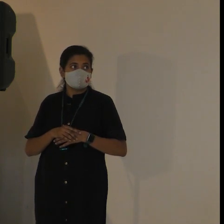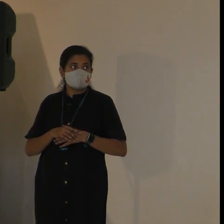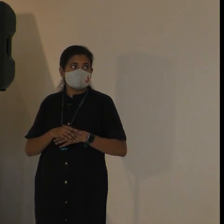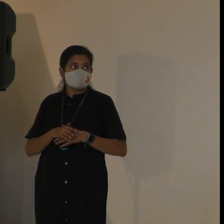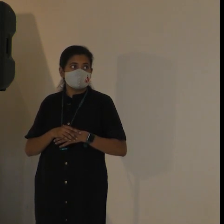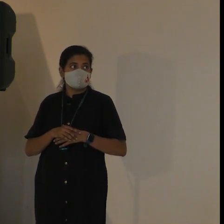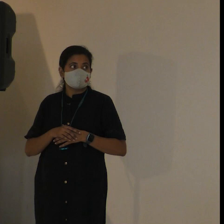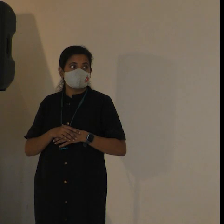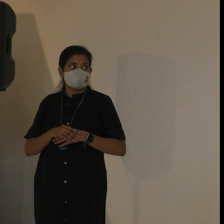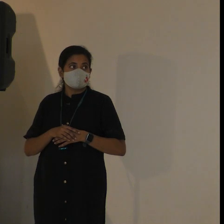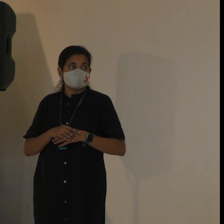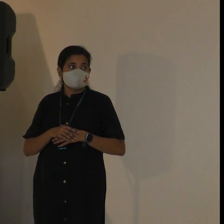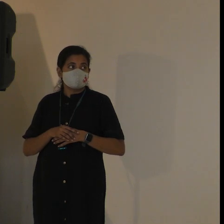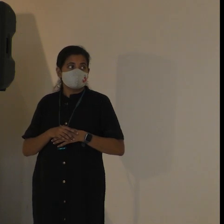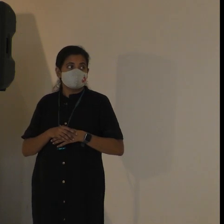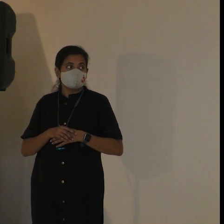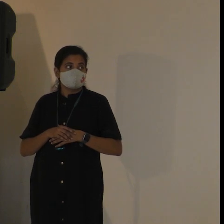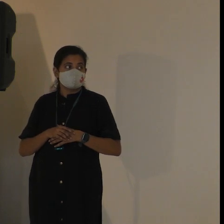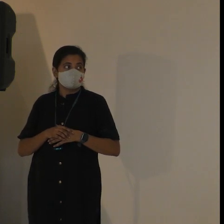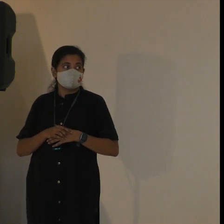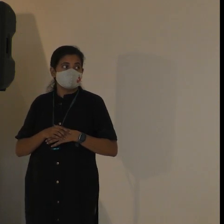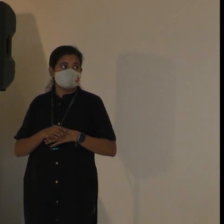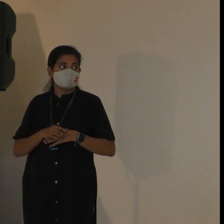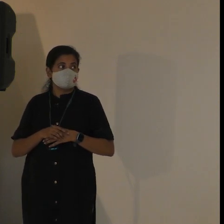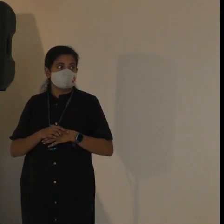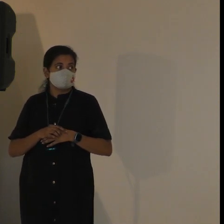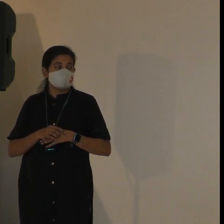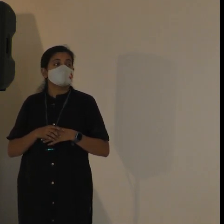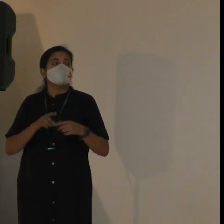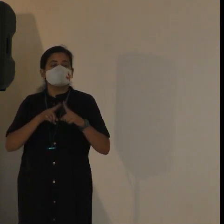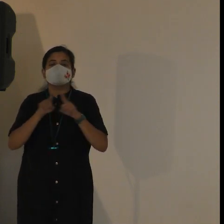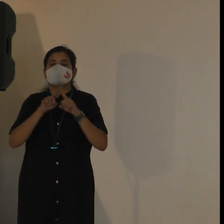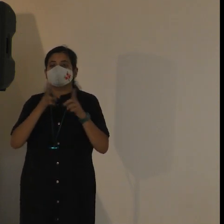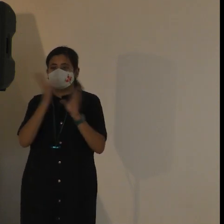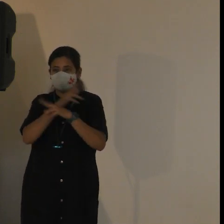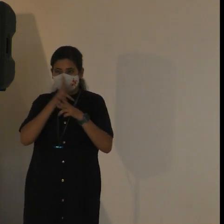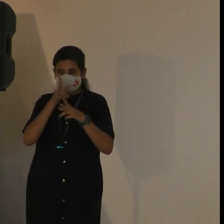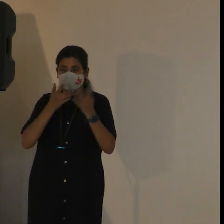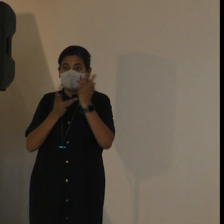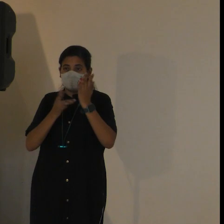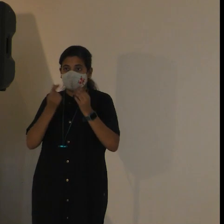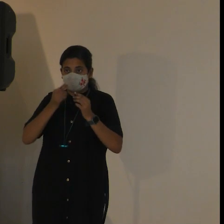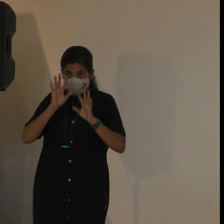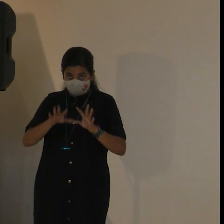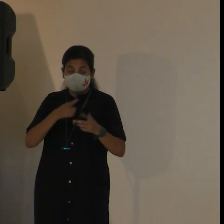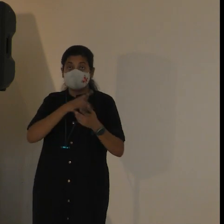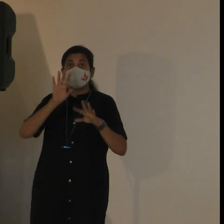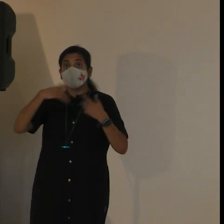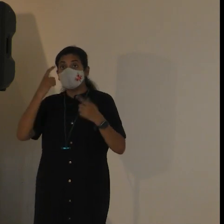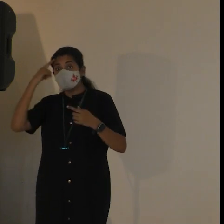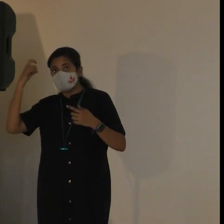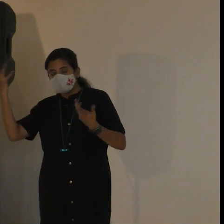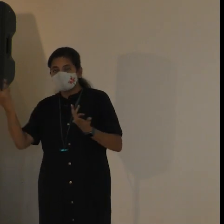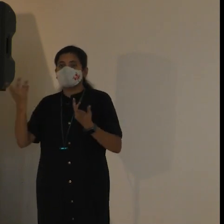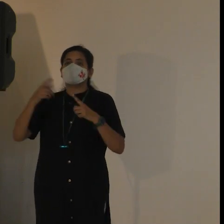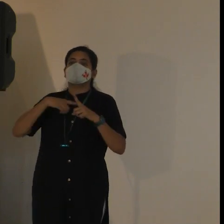one of the tools that we have, actually. Yeah. You're quite right in mentioning and introducing technology, because how can we reimagine access